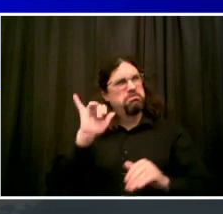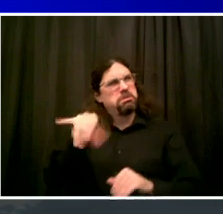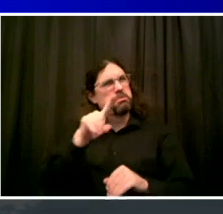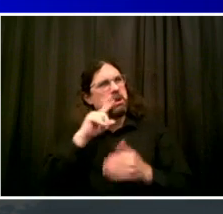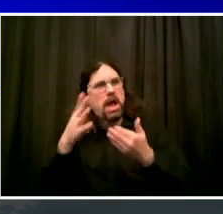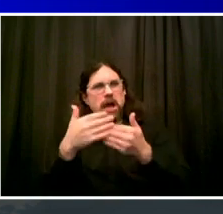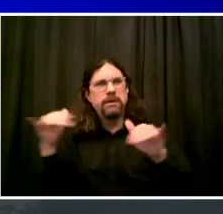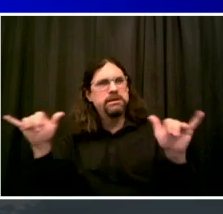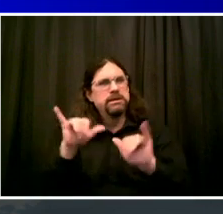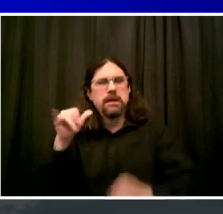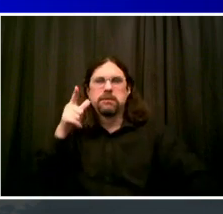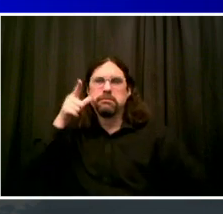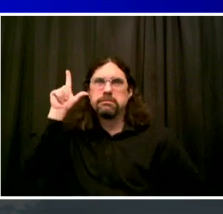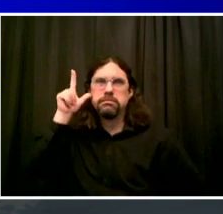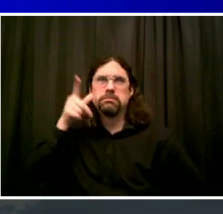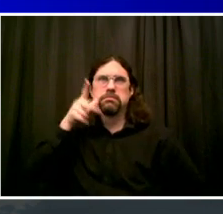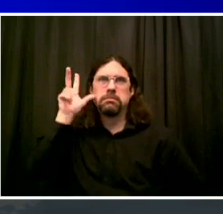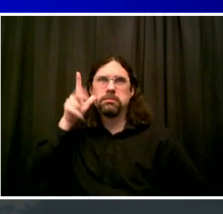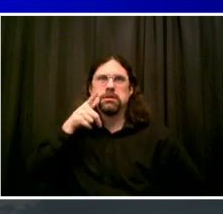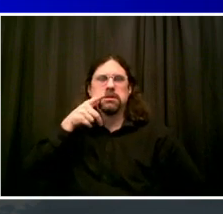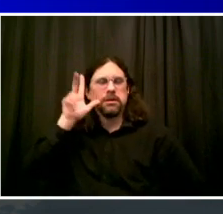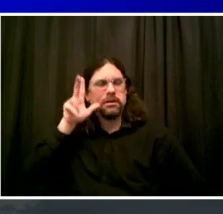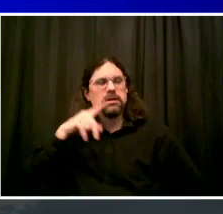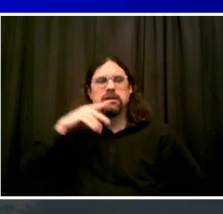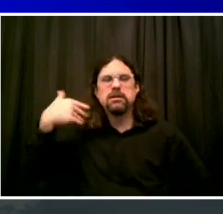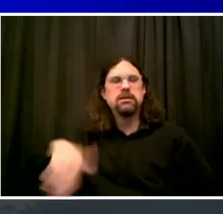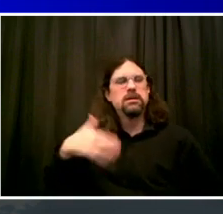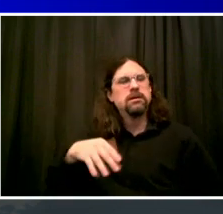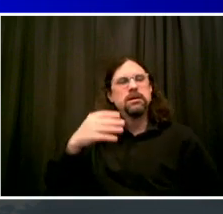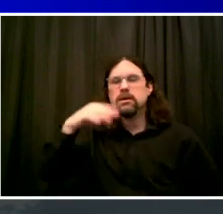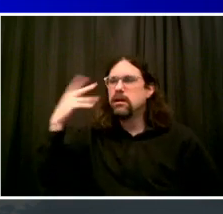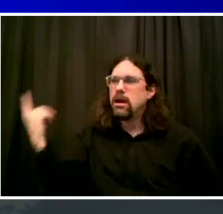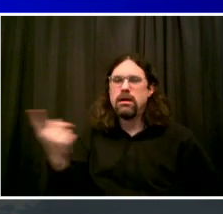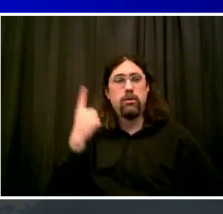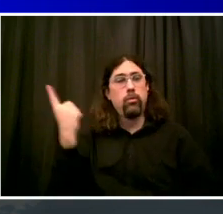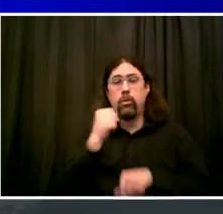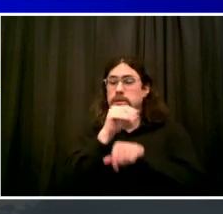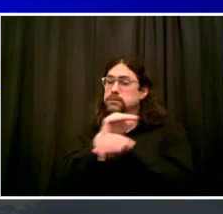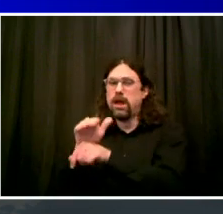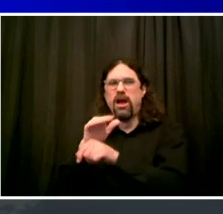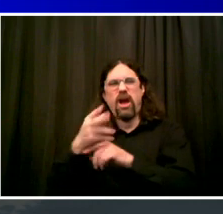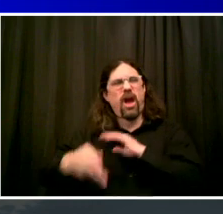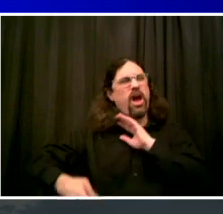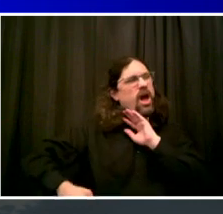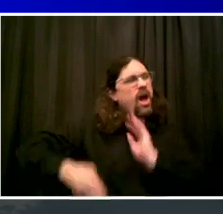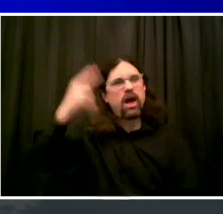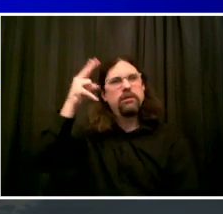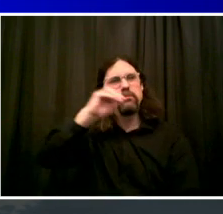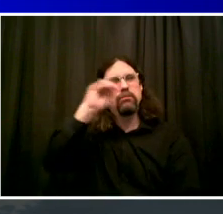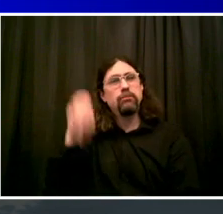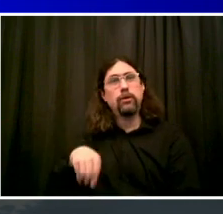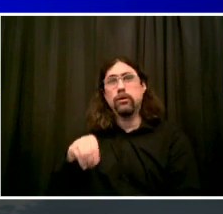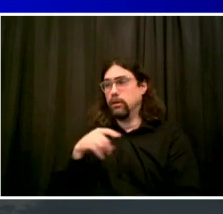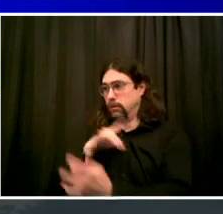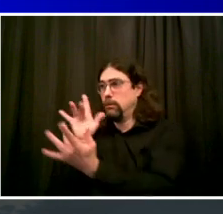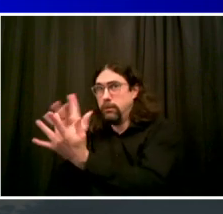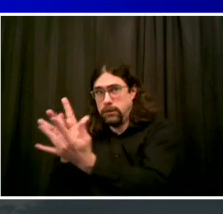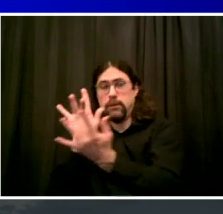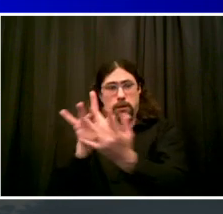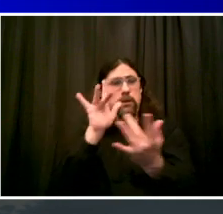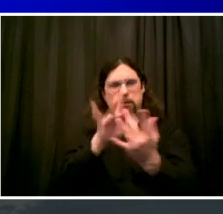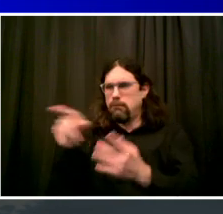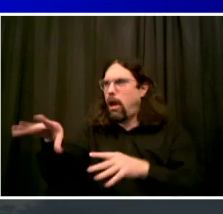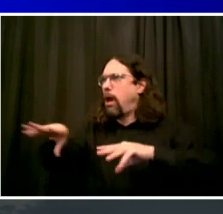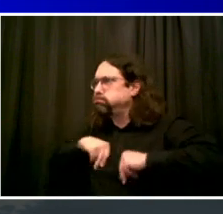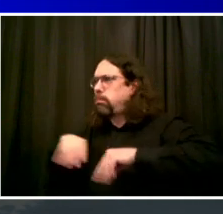large number of homeless individuals being engaged, the majority accepting help. We've never seen that before. It keeps happening night after night.